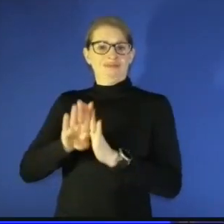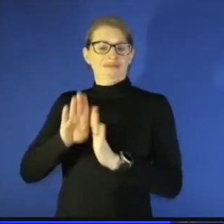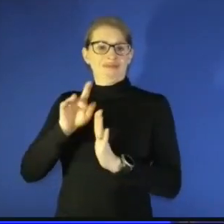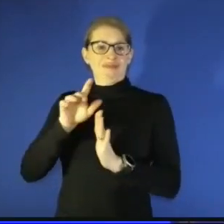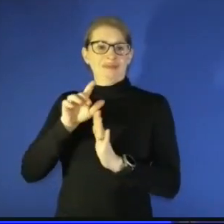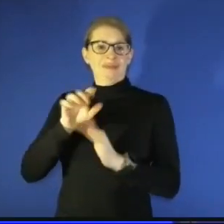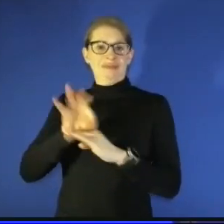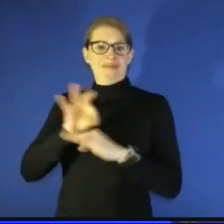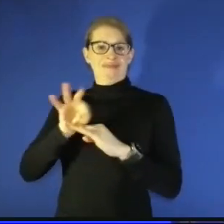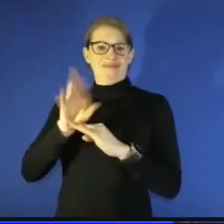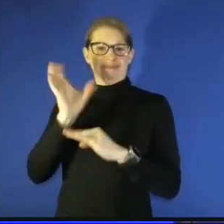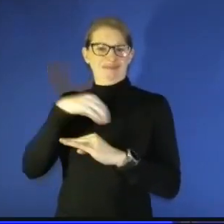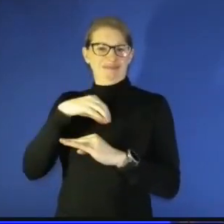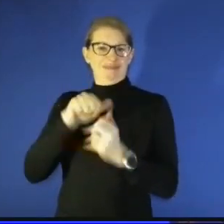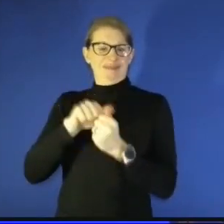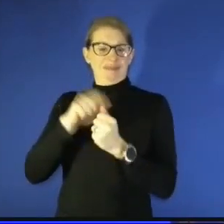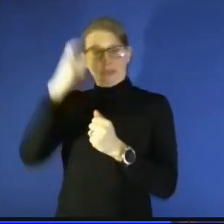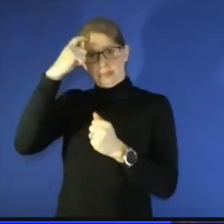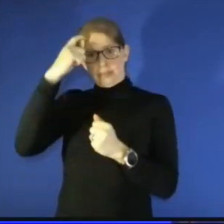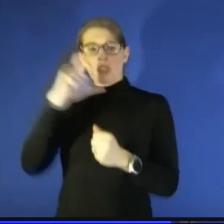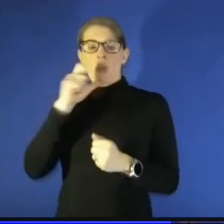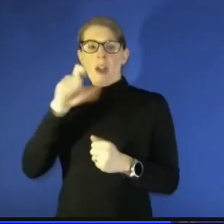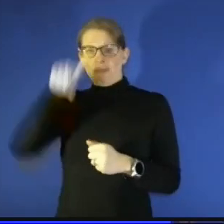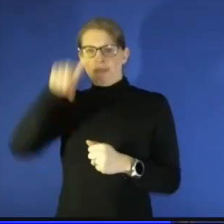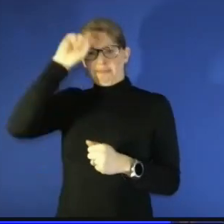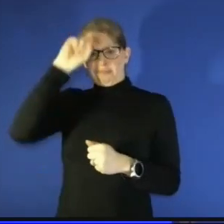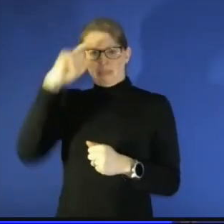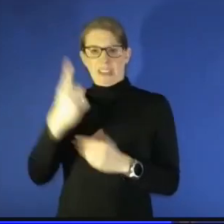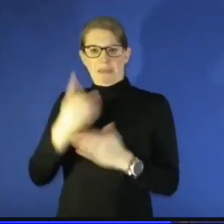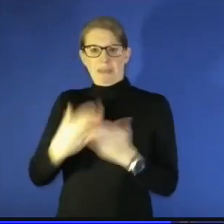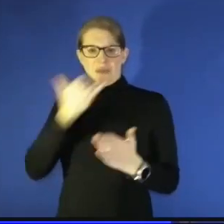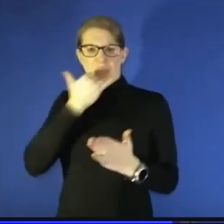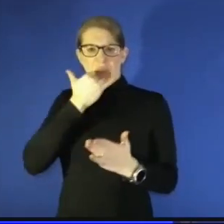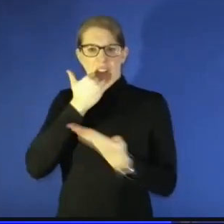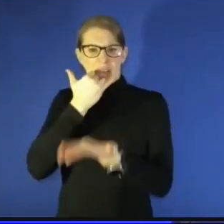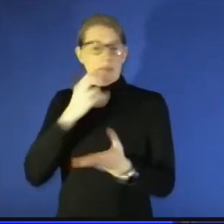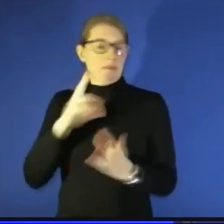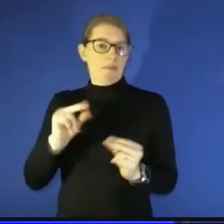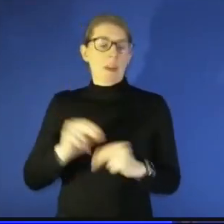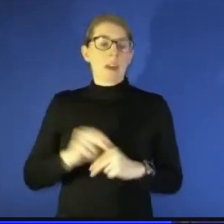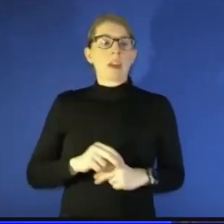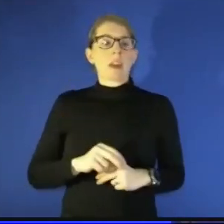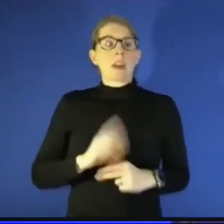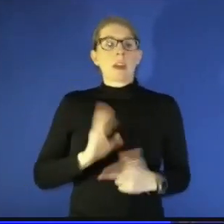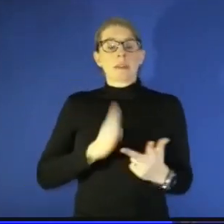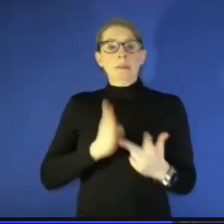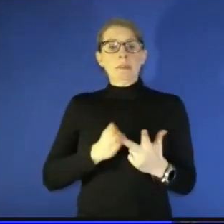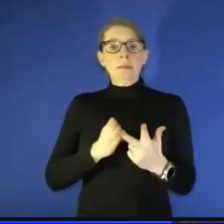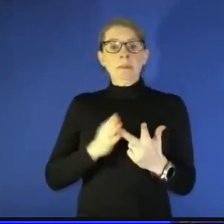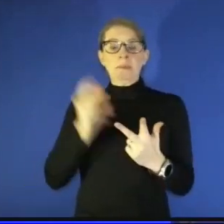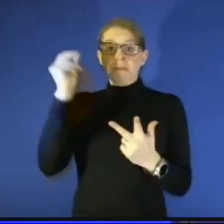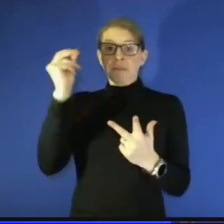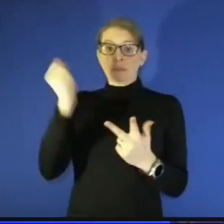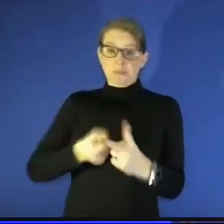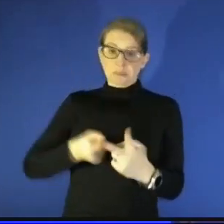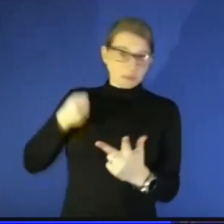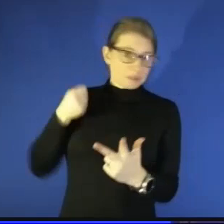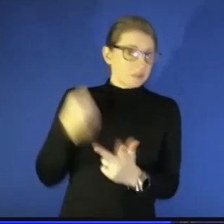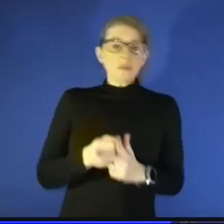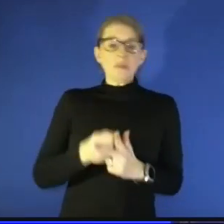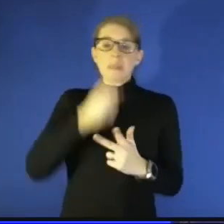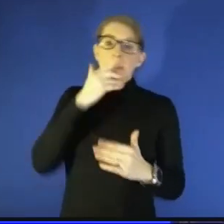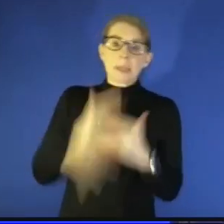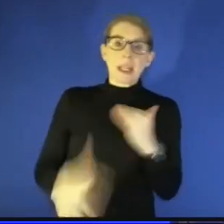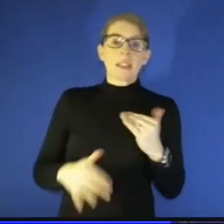something wrong there. The other form is sudden bleeding, typically related